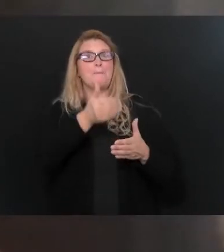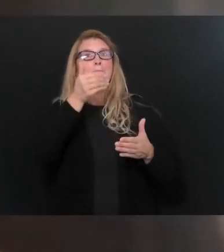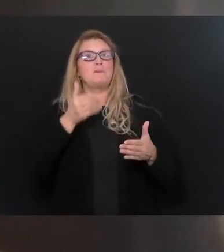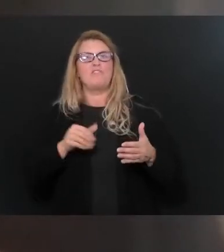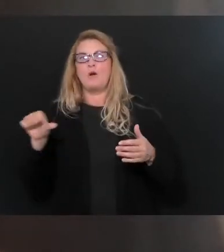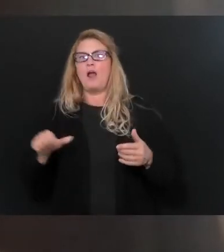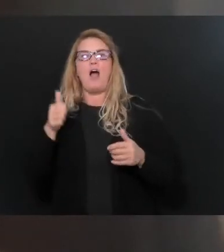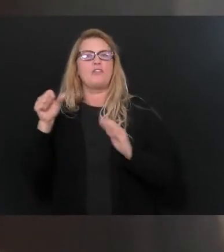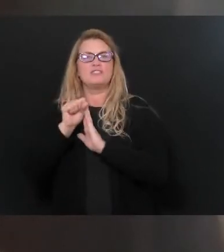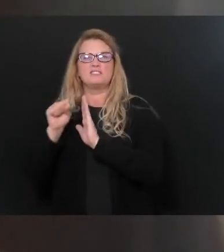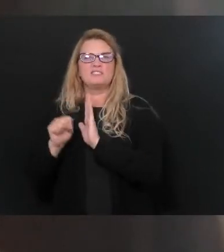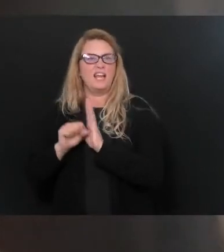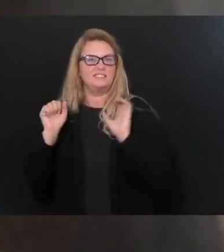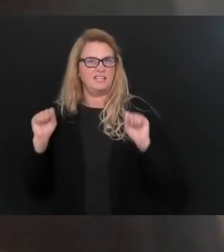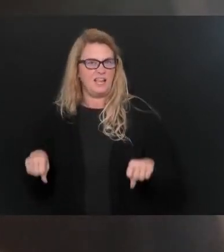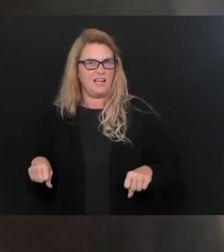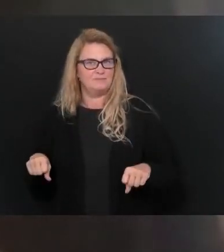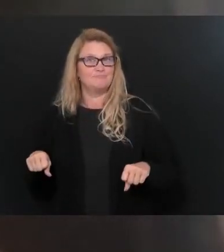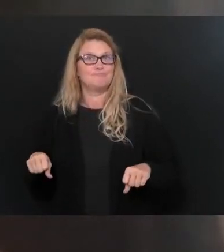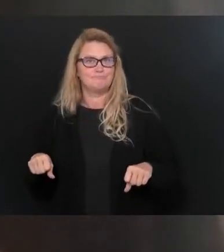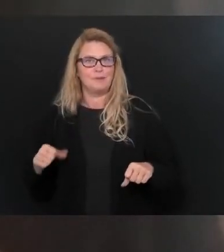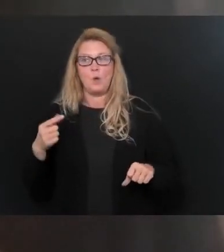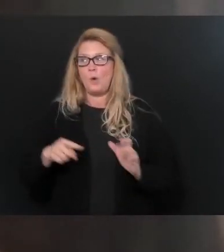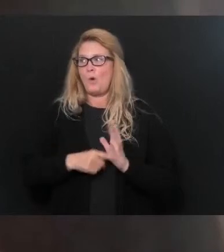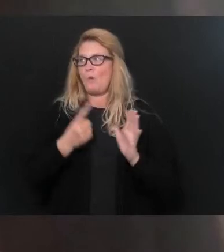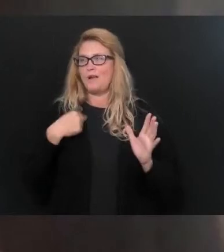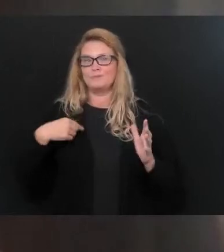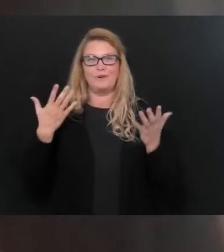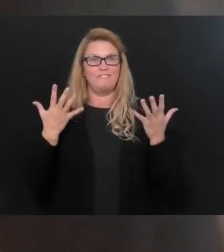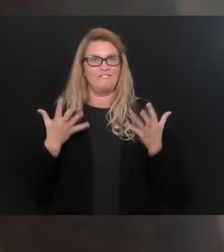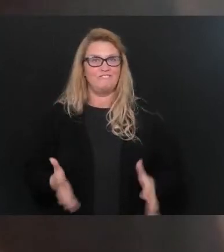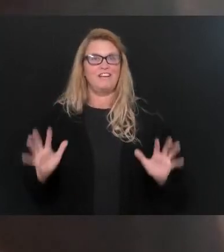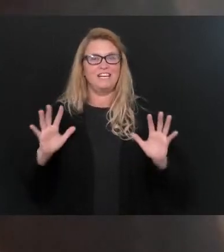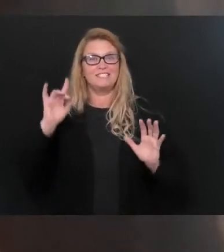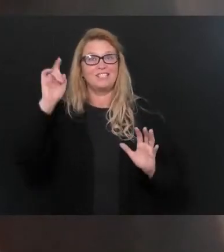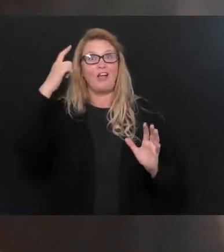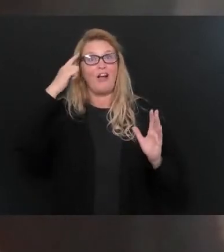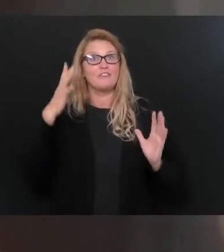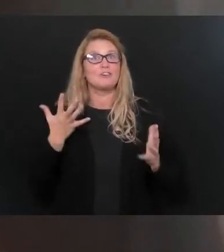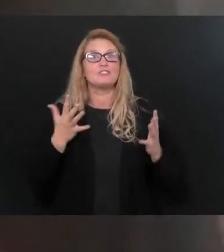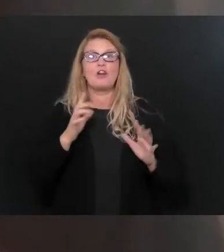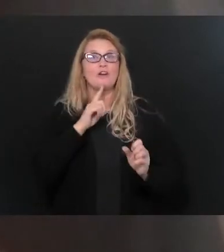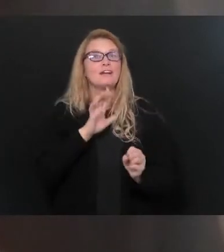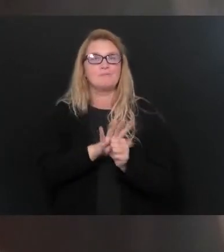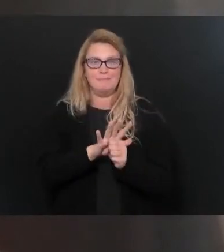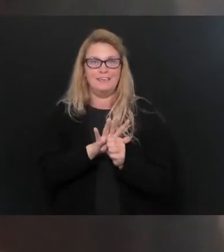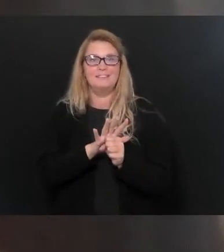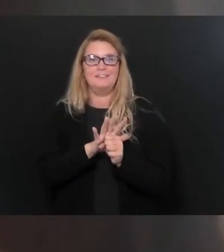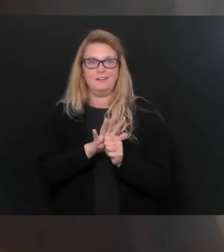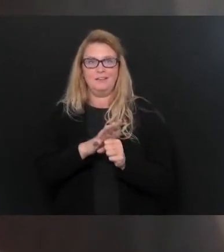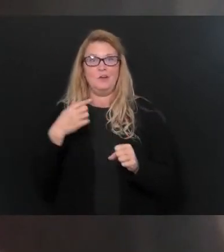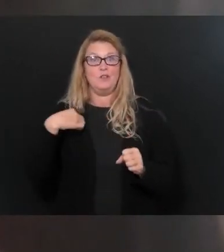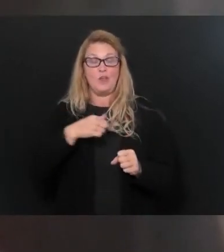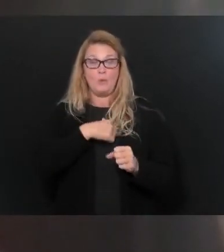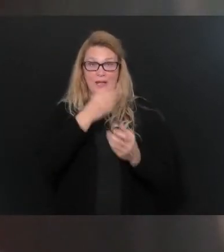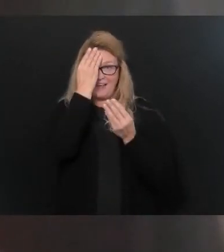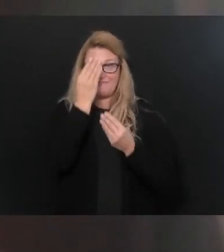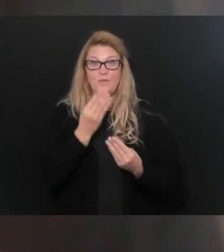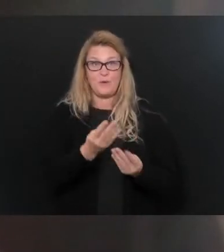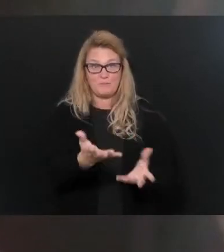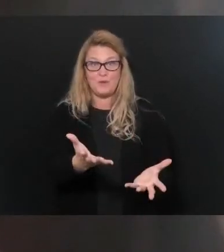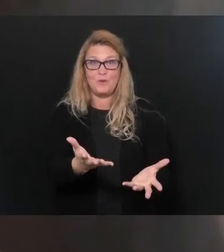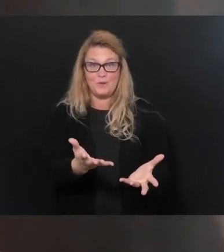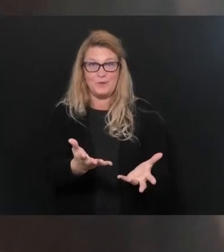other state, and we'll be finished with that. And the governor has committed to us to make sure that we tell you guys that